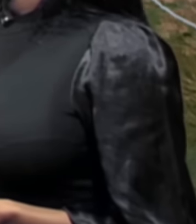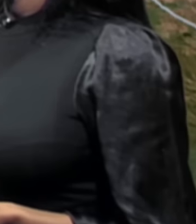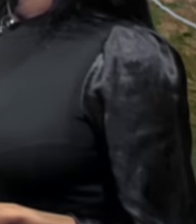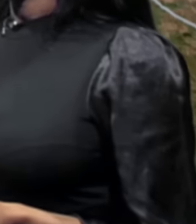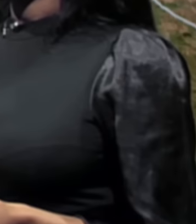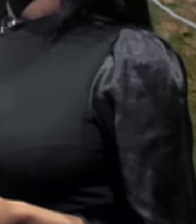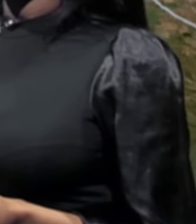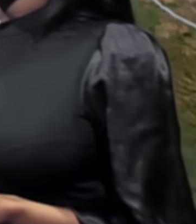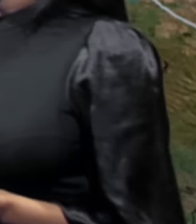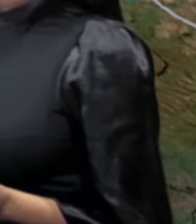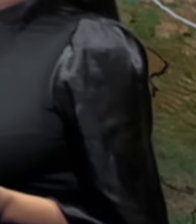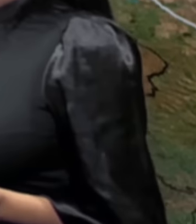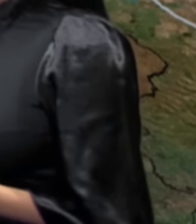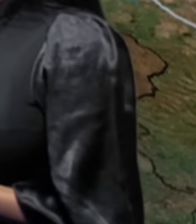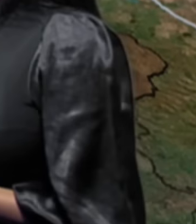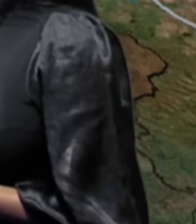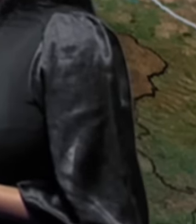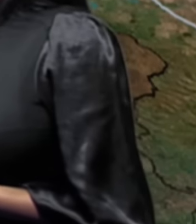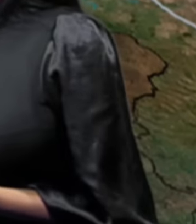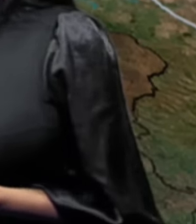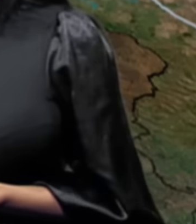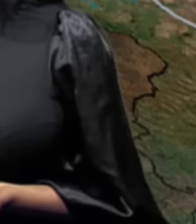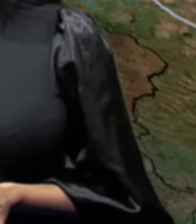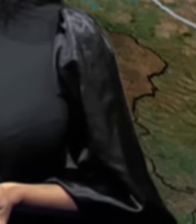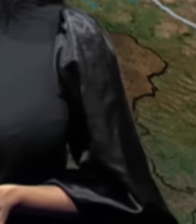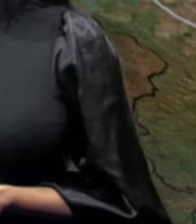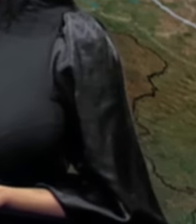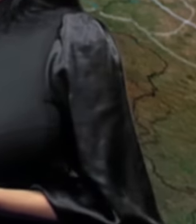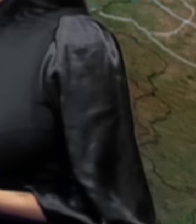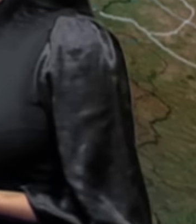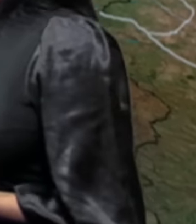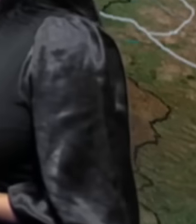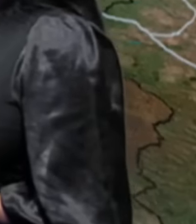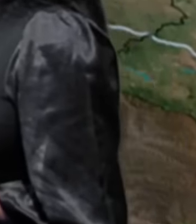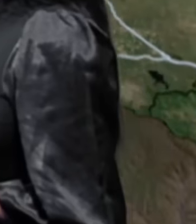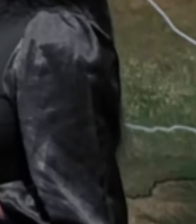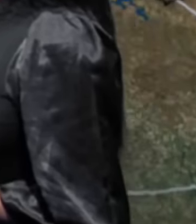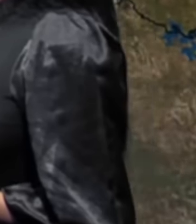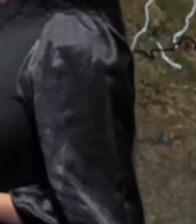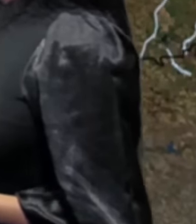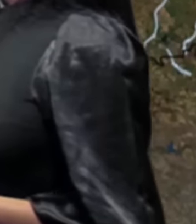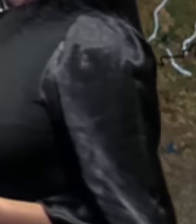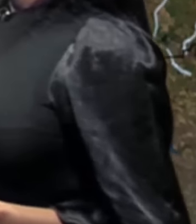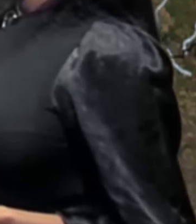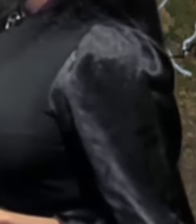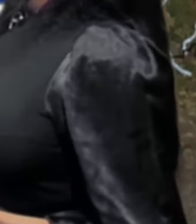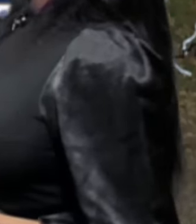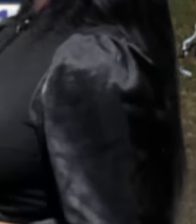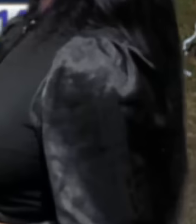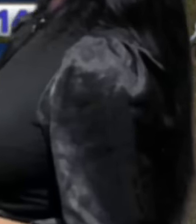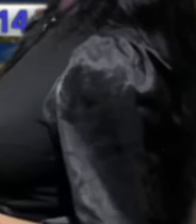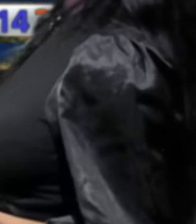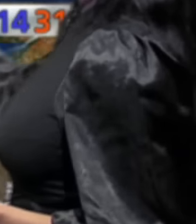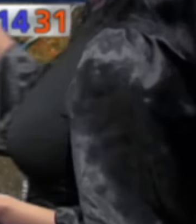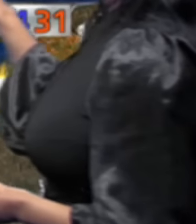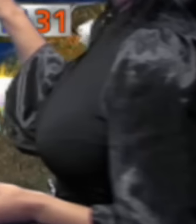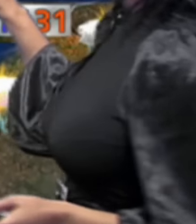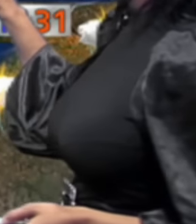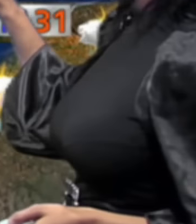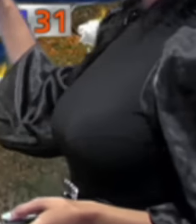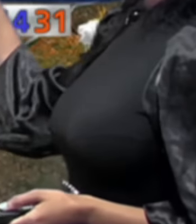re lebelela Bloemfontein ka digata di le 8 go ya go di le 28 mo Thapameng fa re lebelela Bokone Bophirima mo porofenseng le teng go tla nna